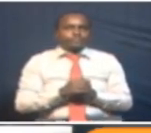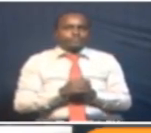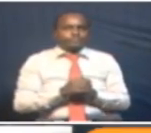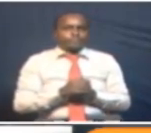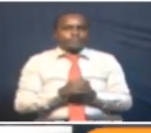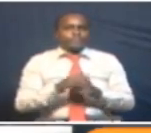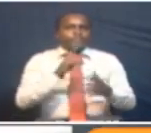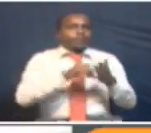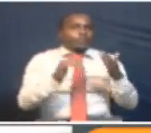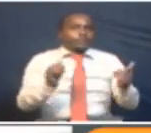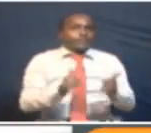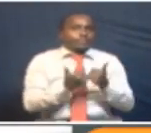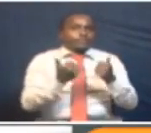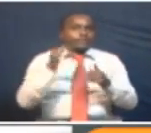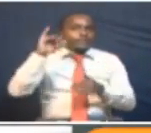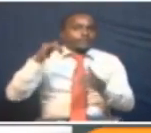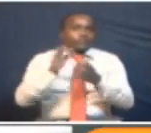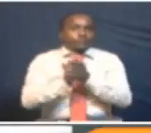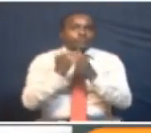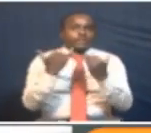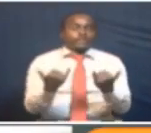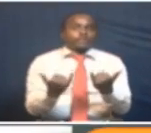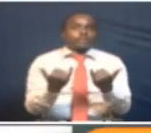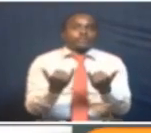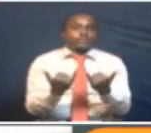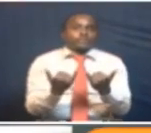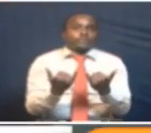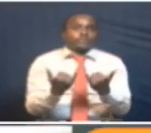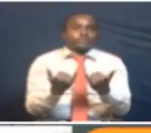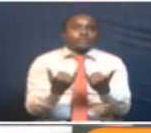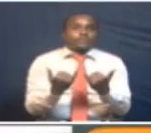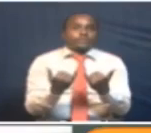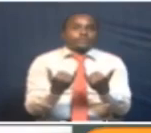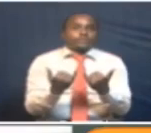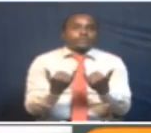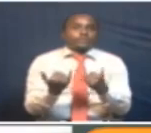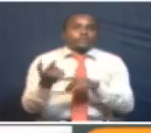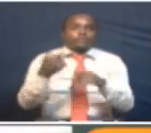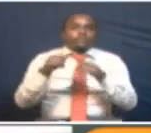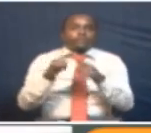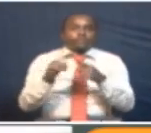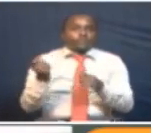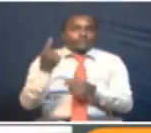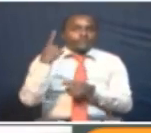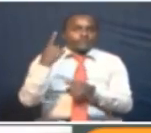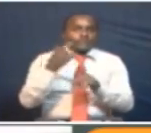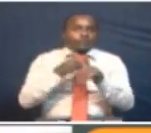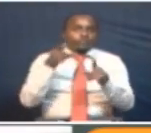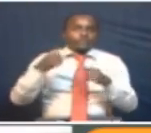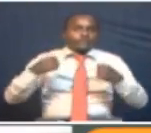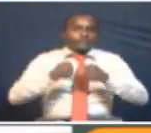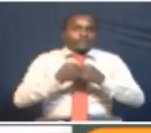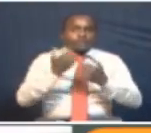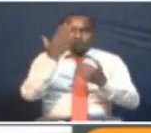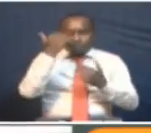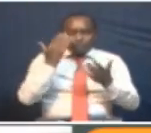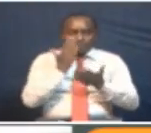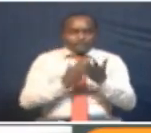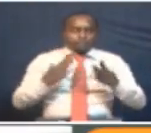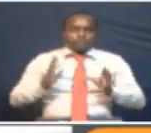what is happening in the Jubilee now, we have now come to understand from this battle why some people joined the